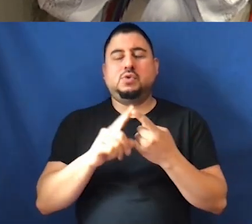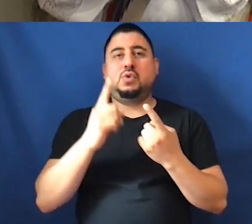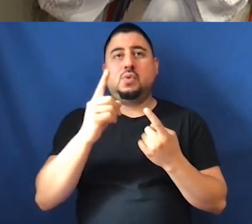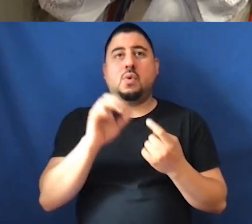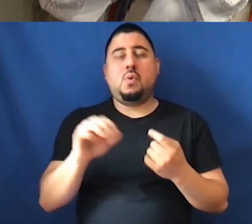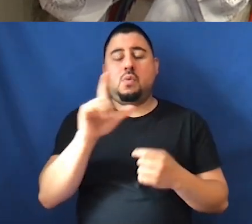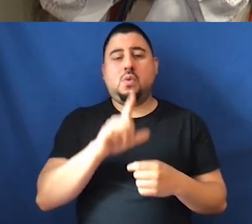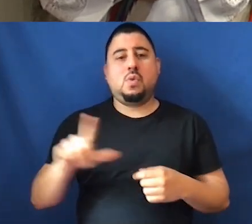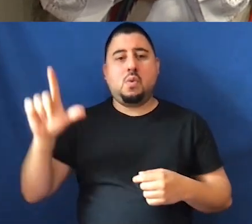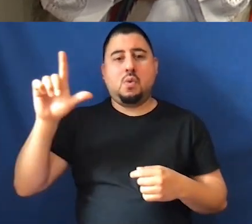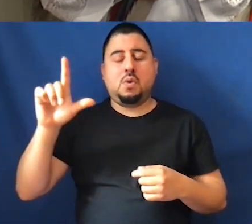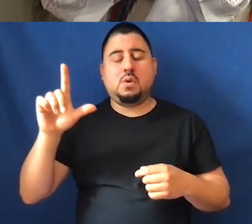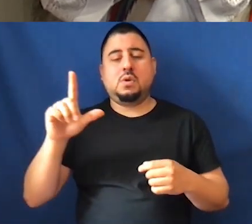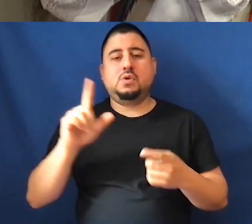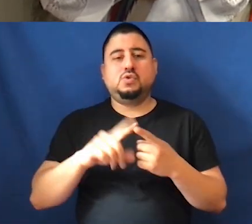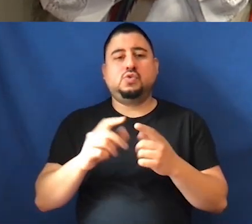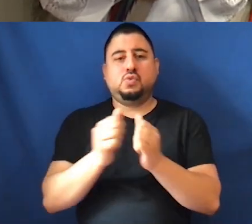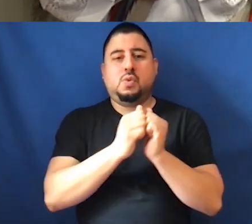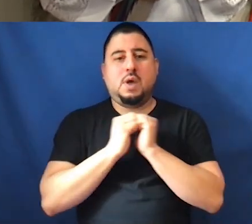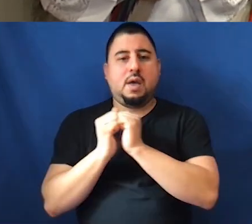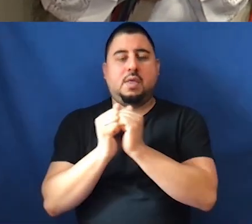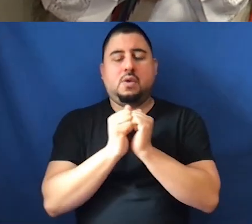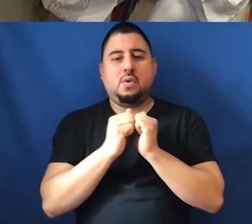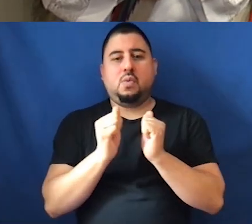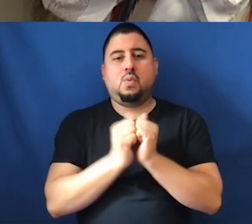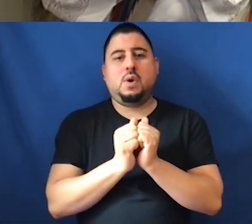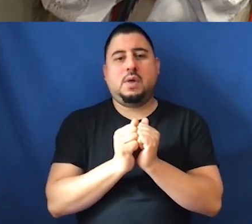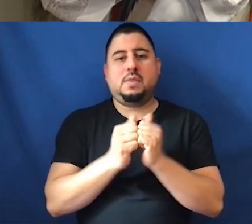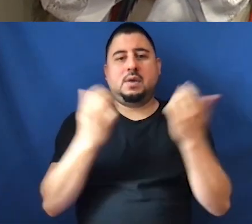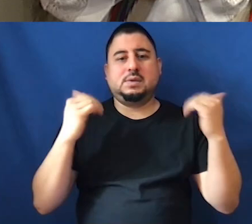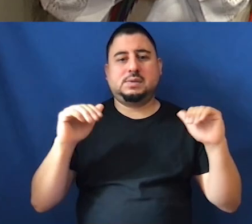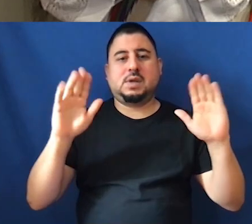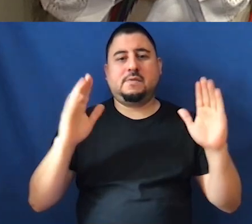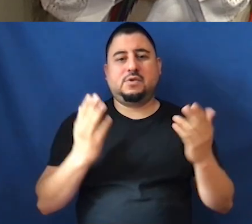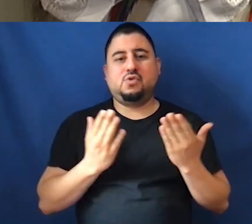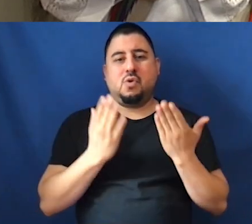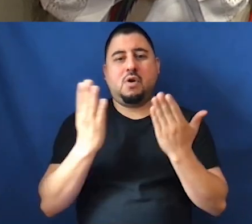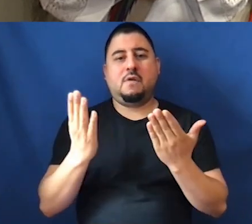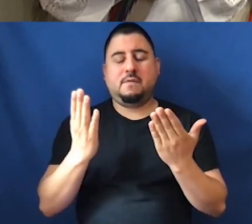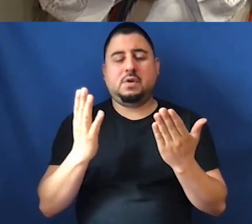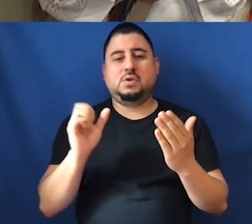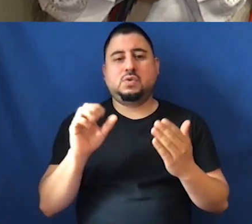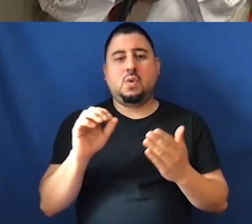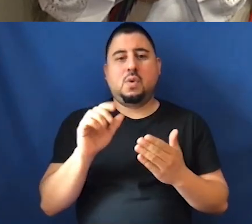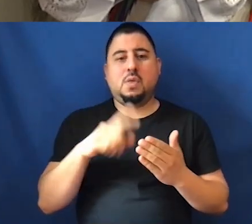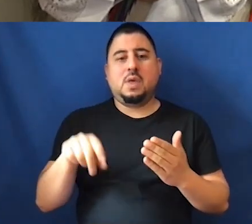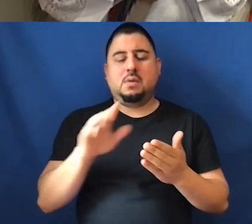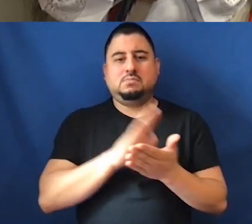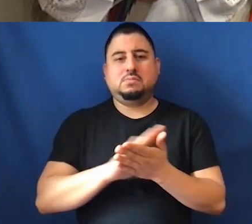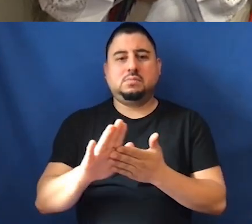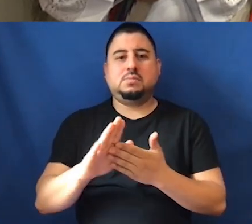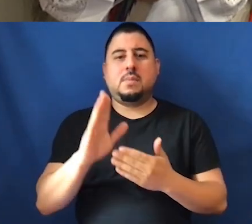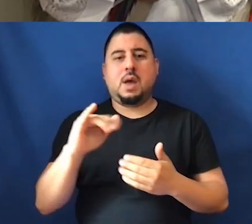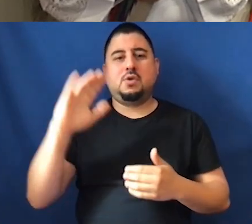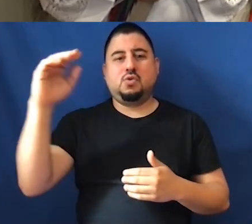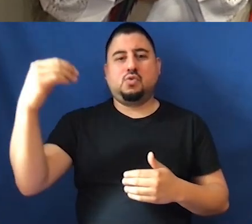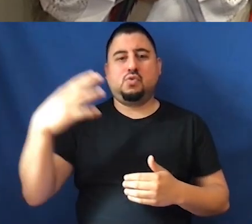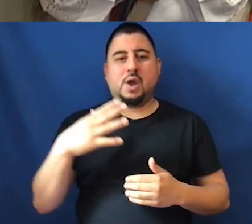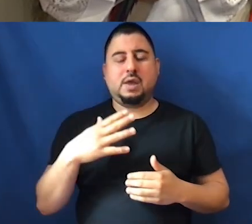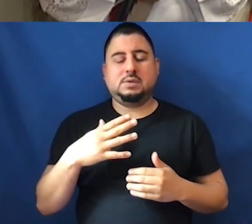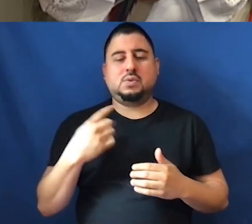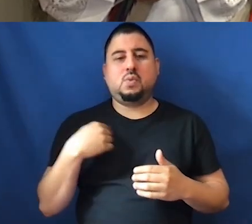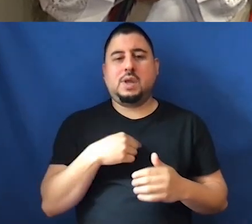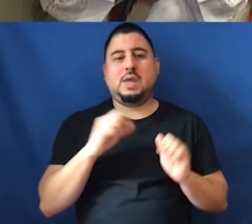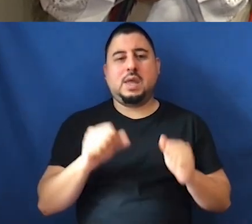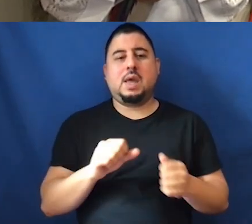O Lord, together with the sacrificial offerings, so that purified by your graciousness,